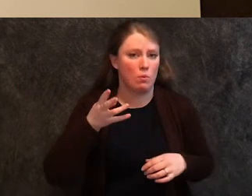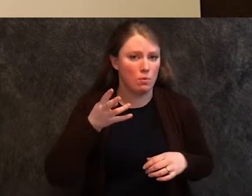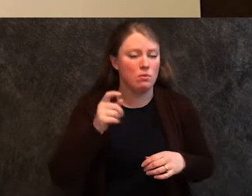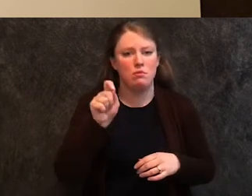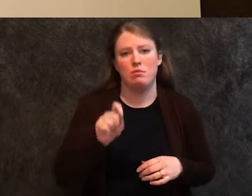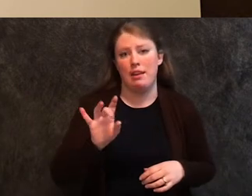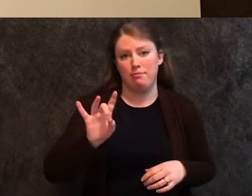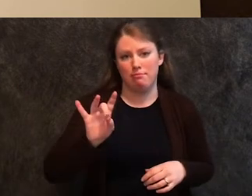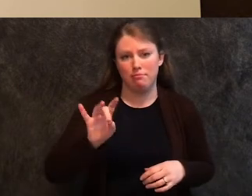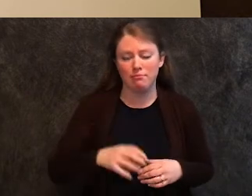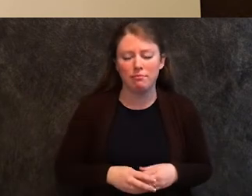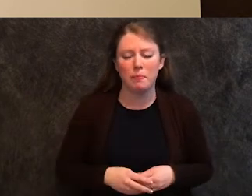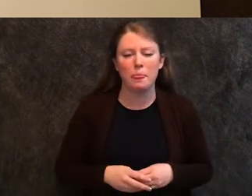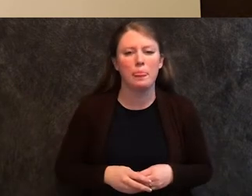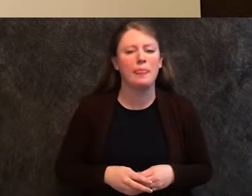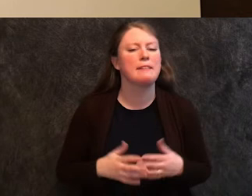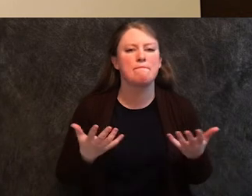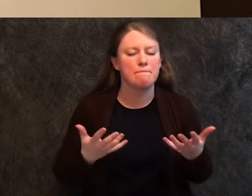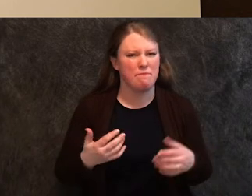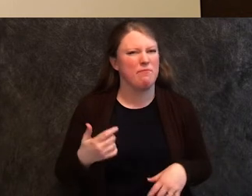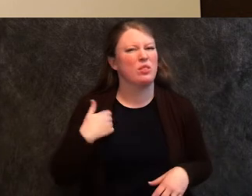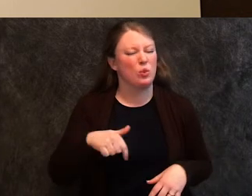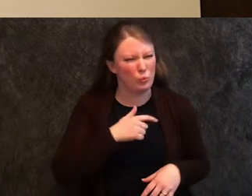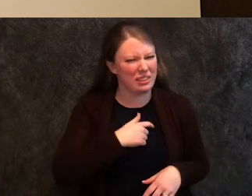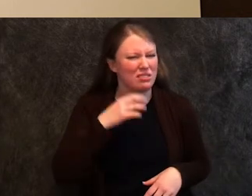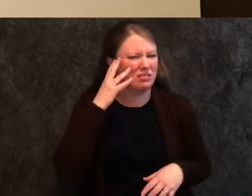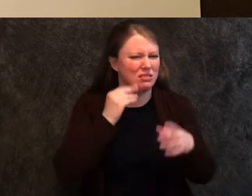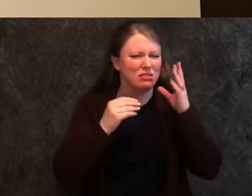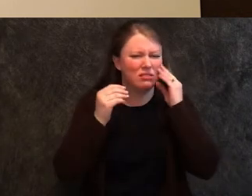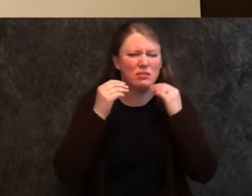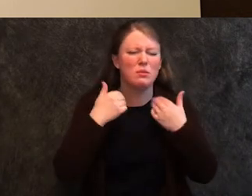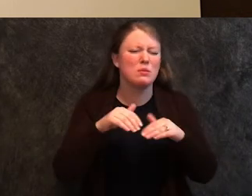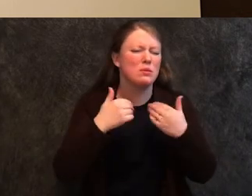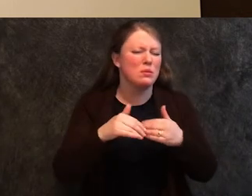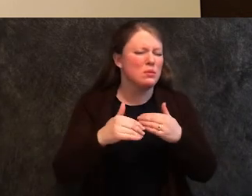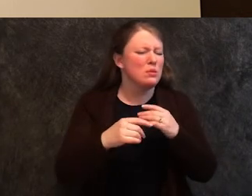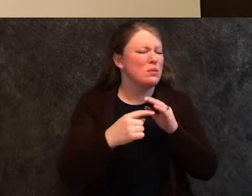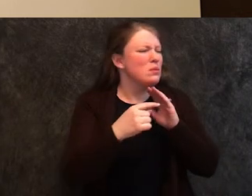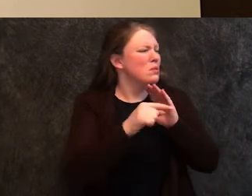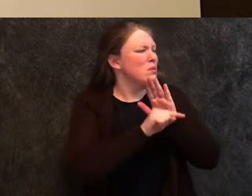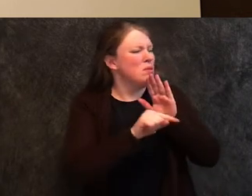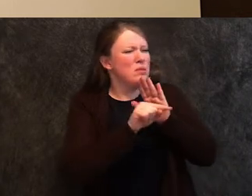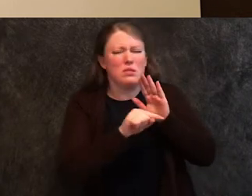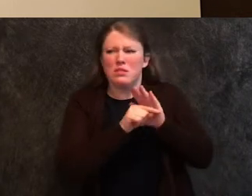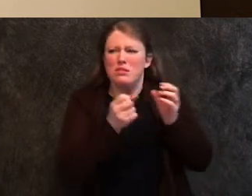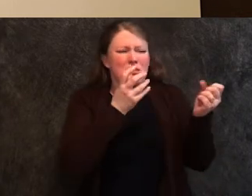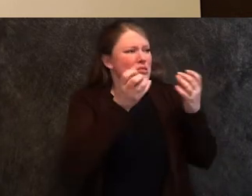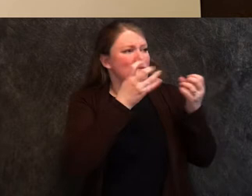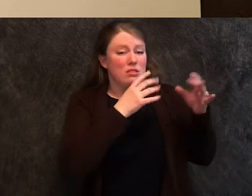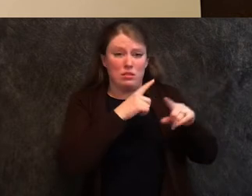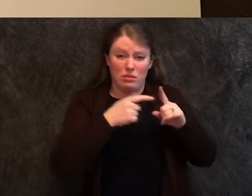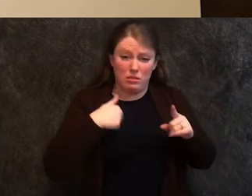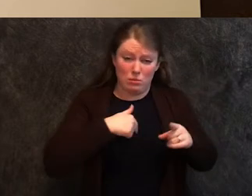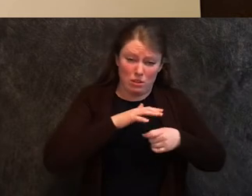verse 8. And it says this: "We are afflicted in every way, but not crushed, perplexed, but not